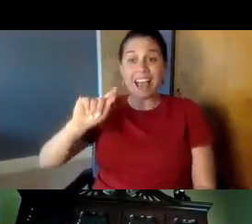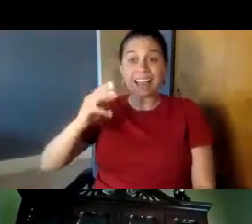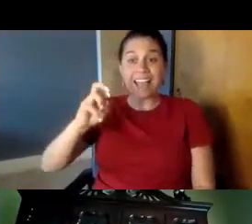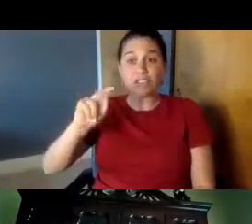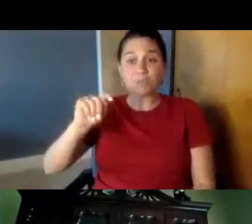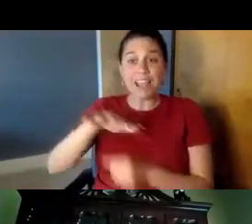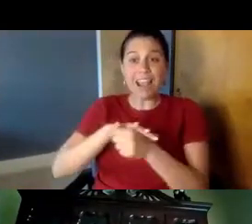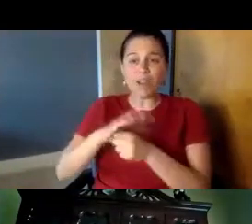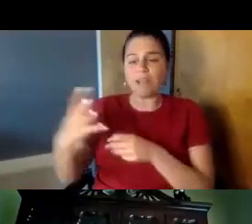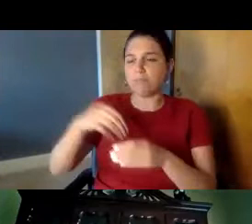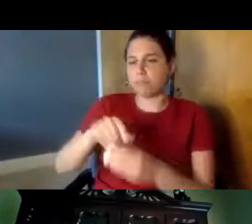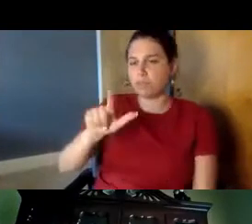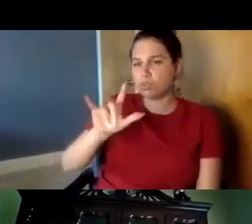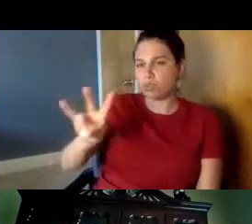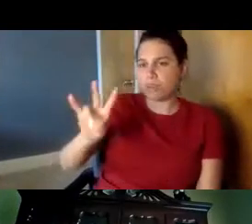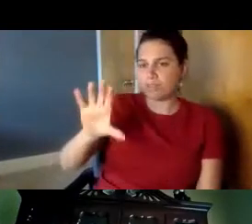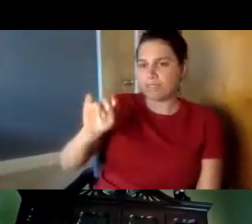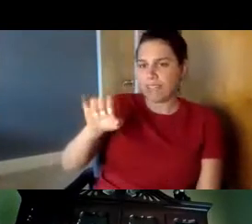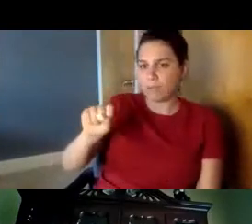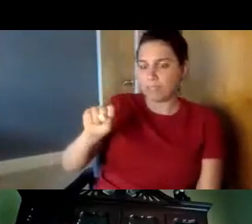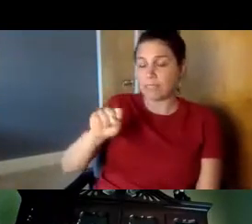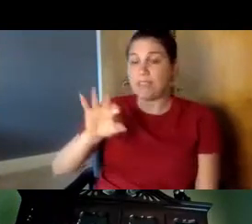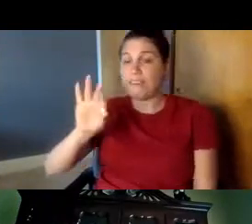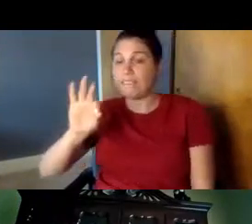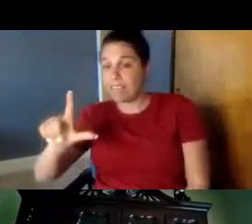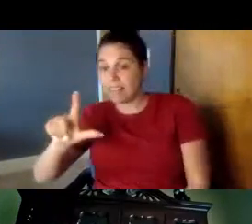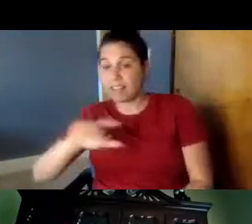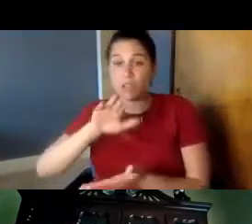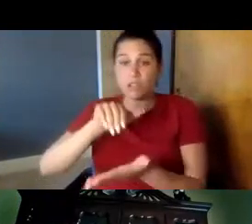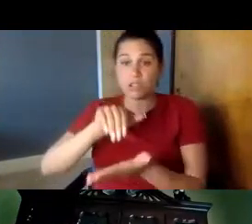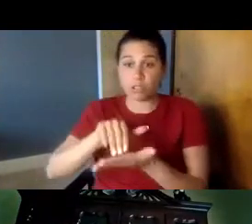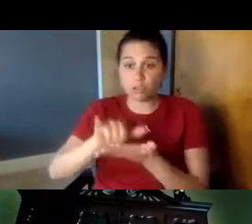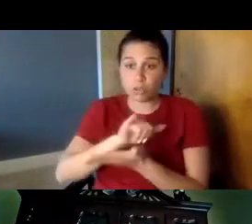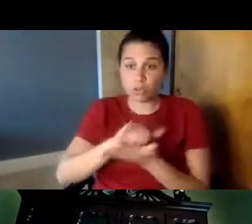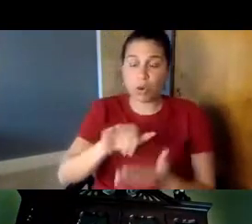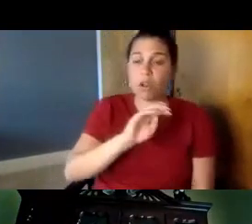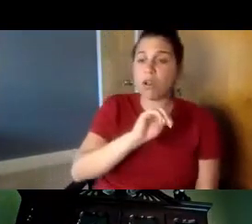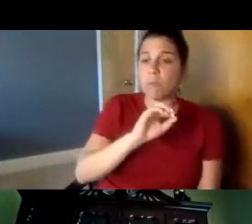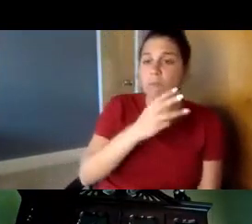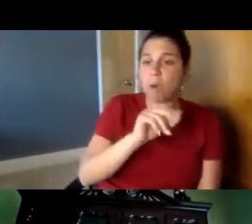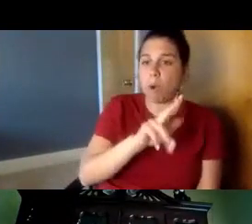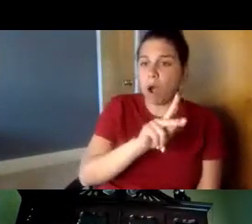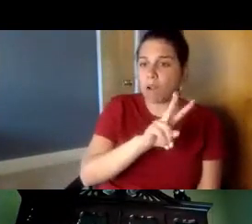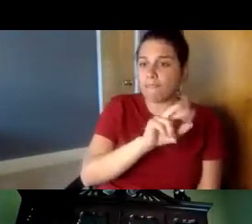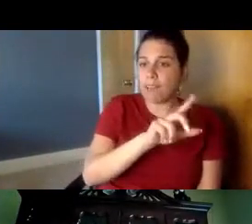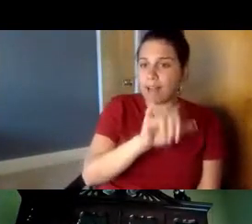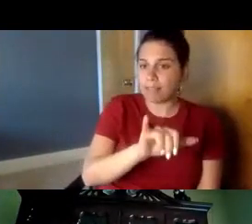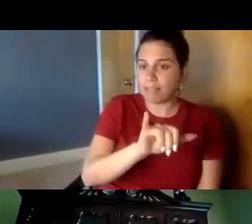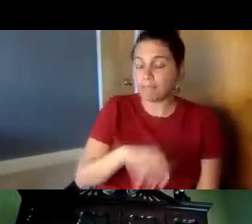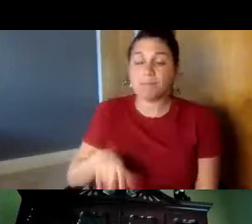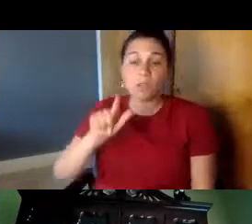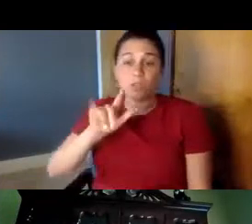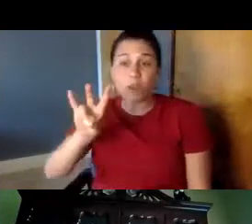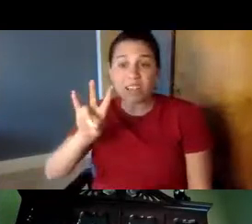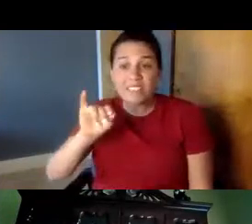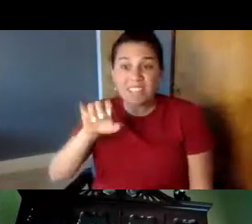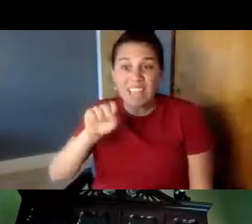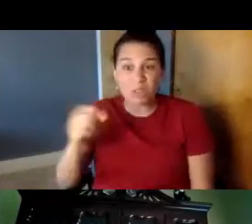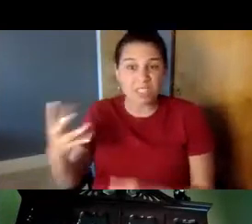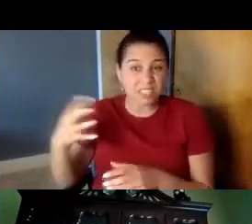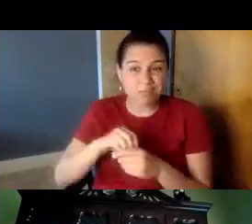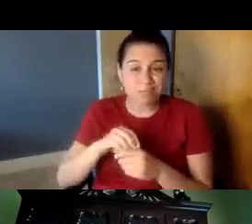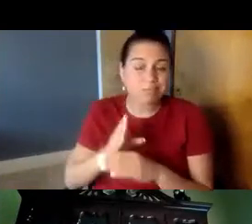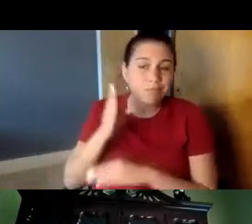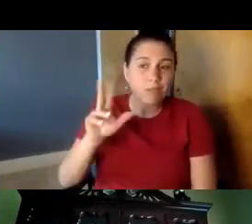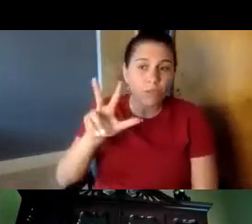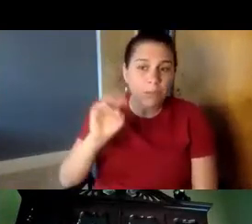counties in the Finger Lakes, Central New York, and the Mohawk Valley. Those 27 counties contain over 3 million people